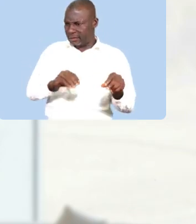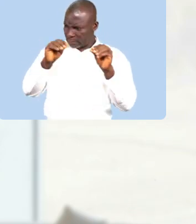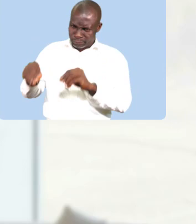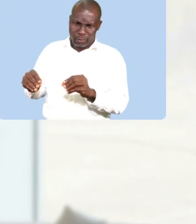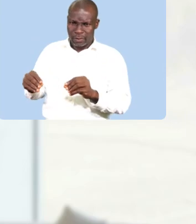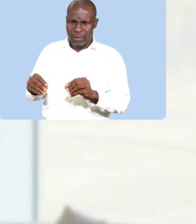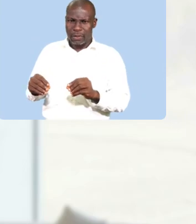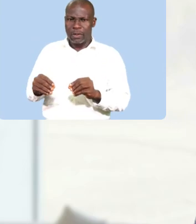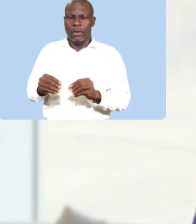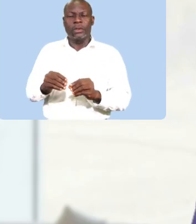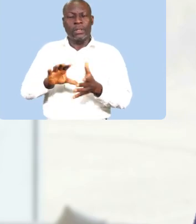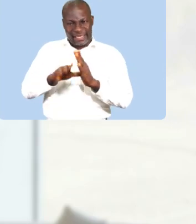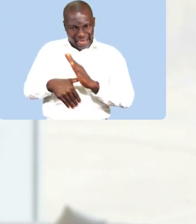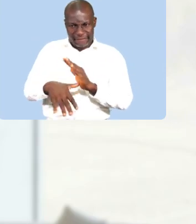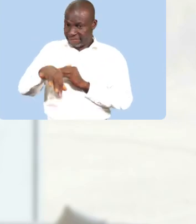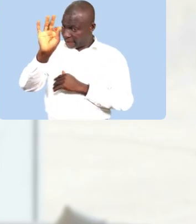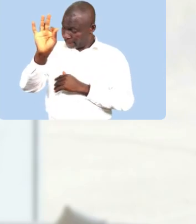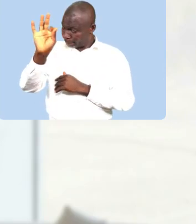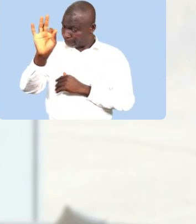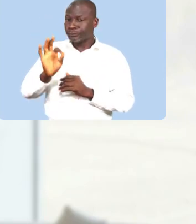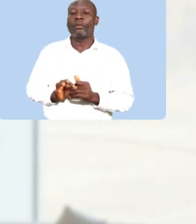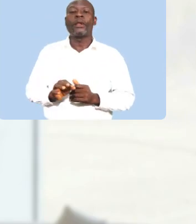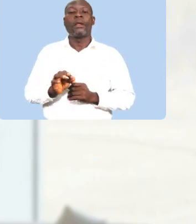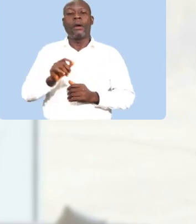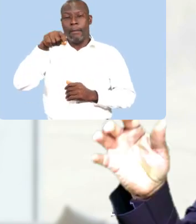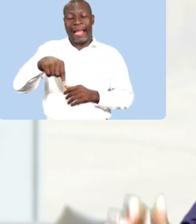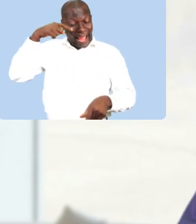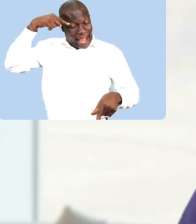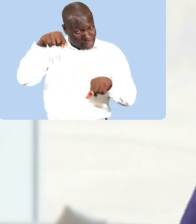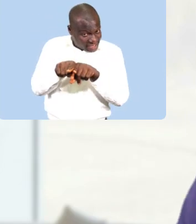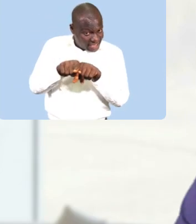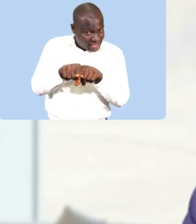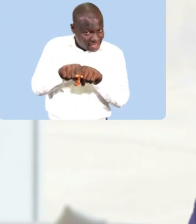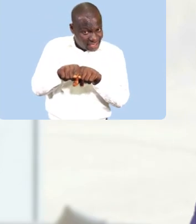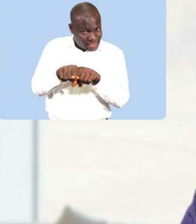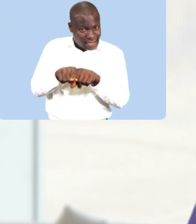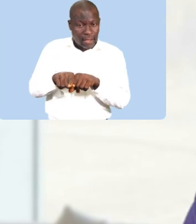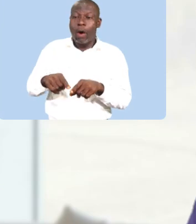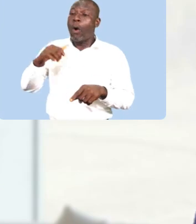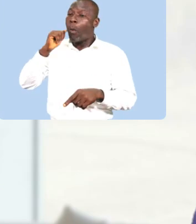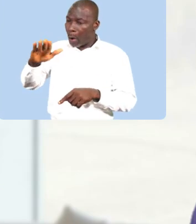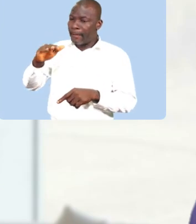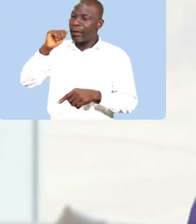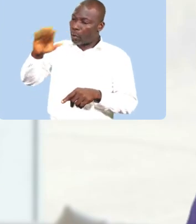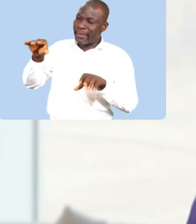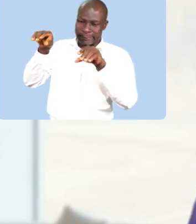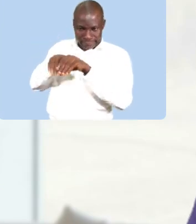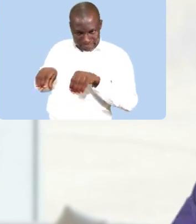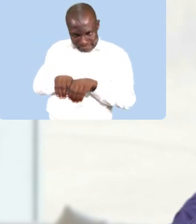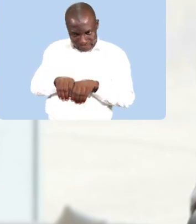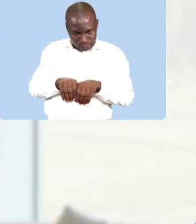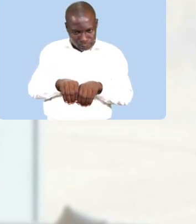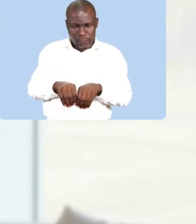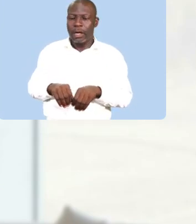of Californians yanyuntum ema ma ene ma enware